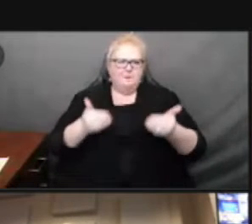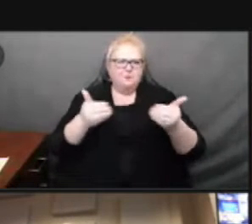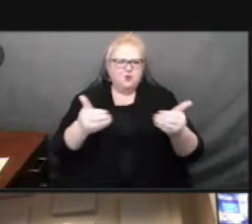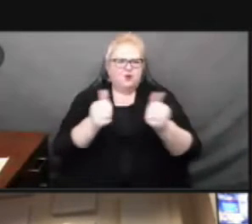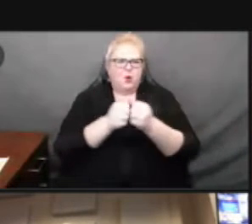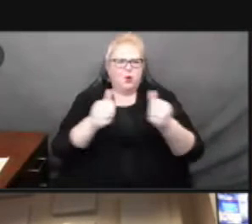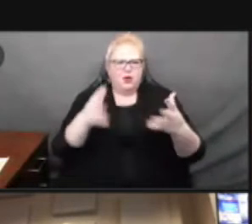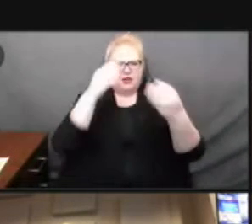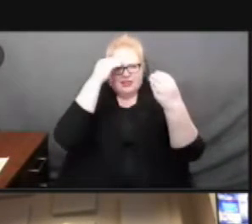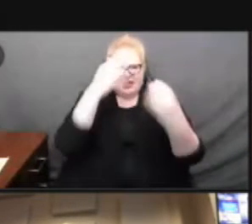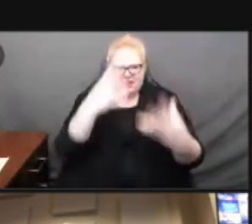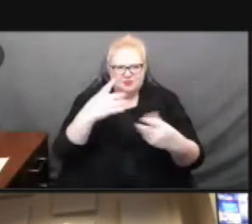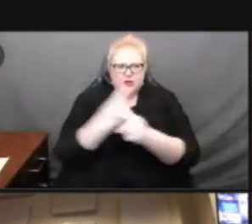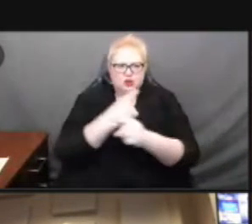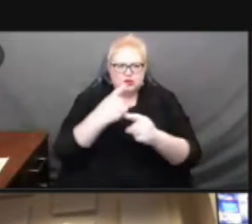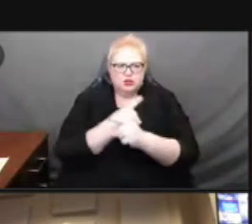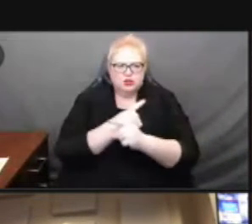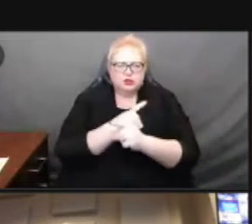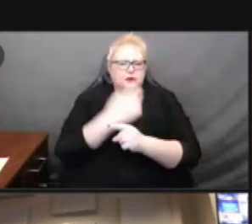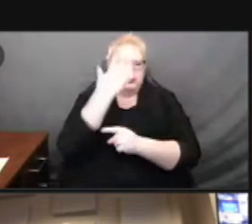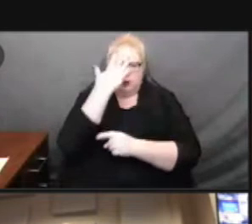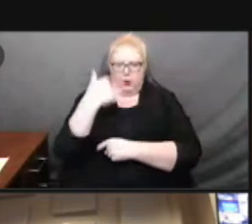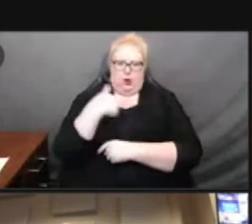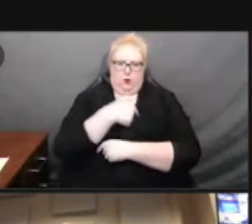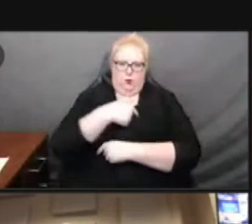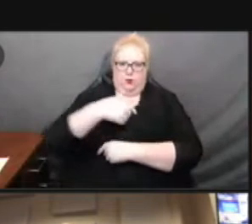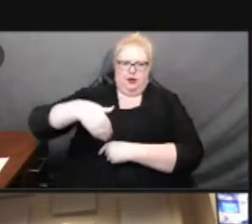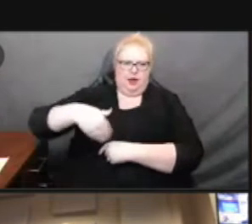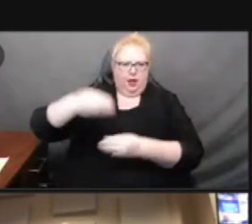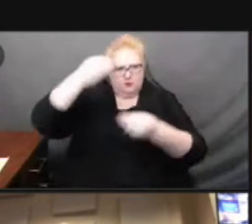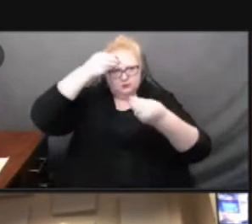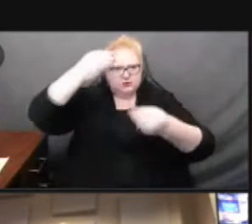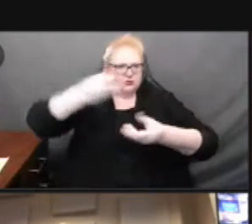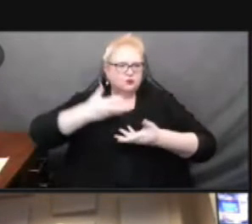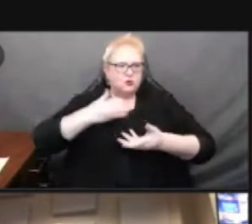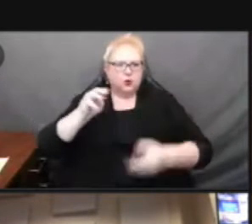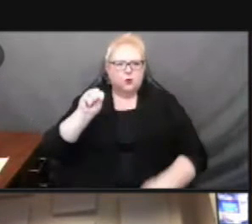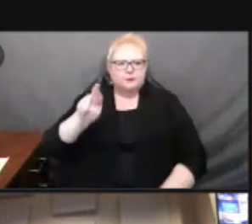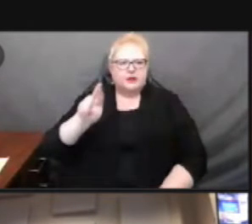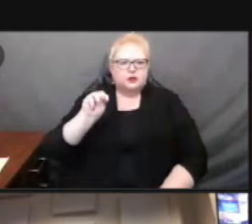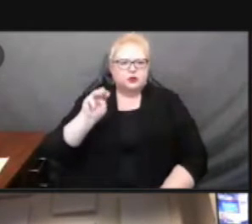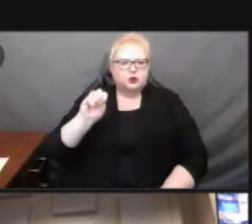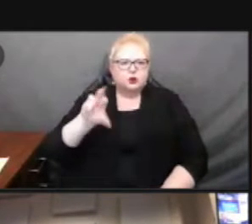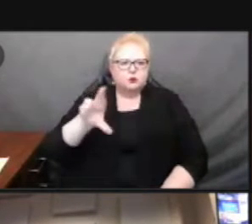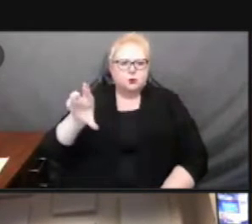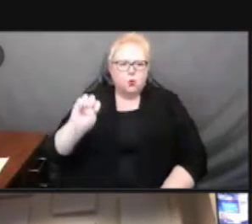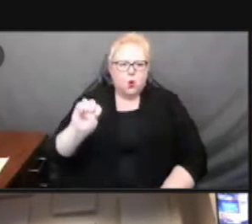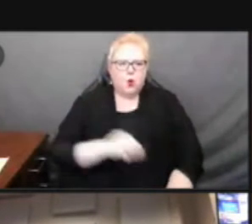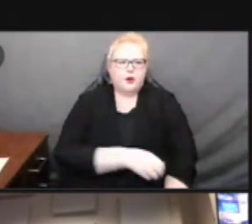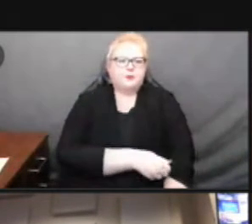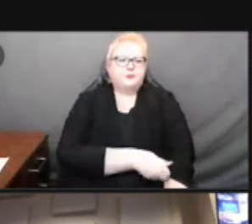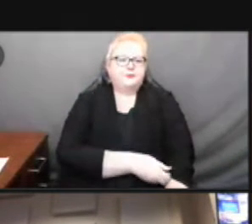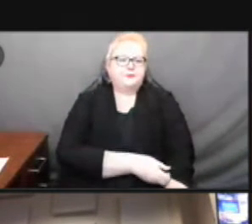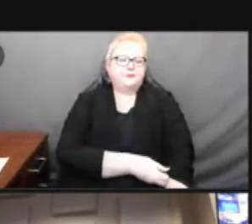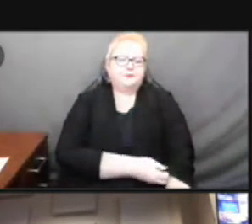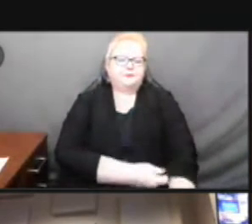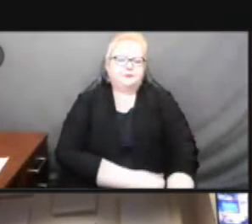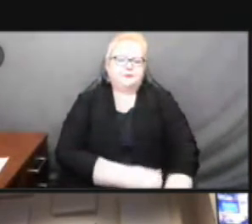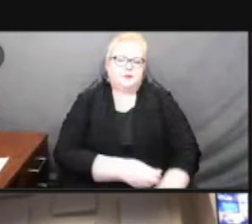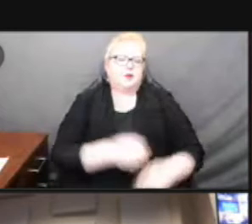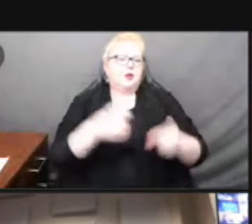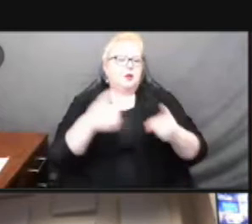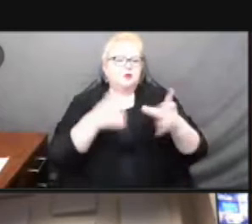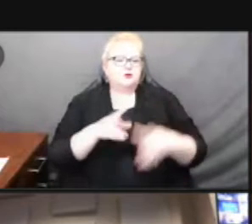and why we didn't have that information, Mr. Moore. Director Richardson, we showed